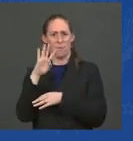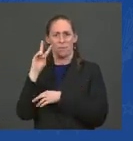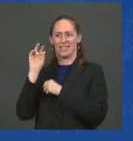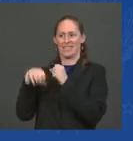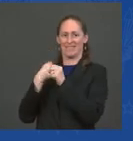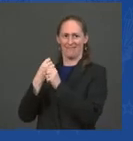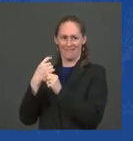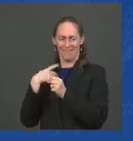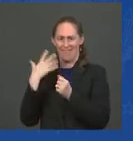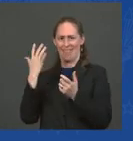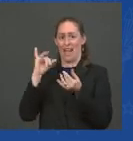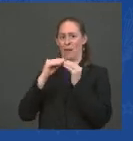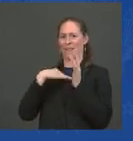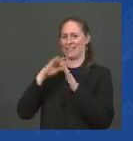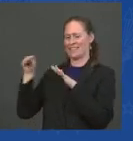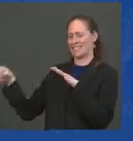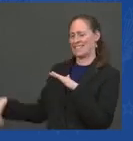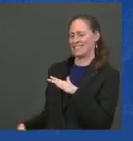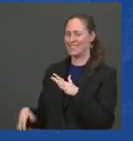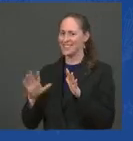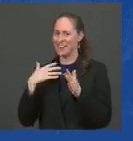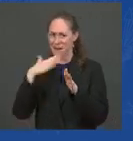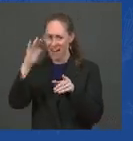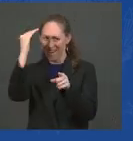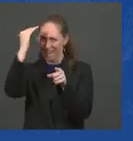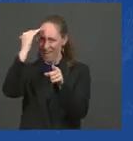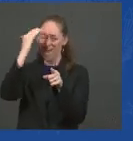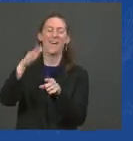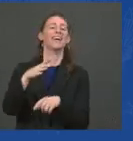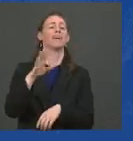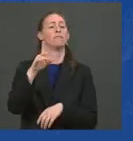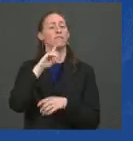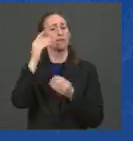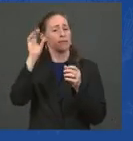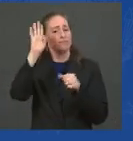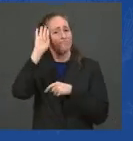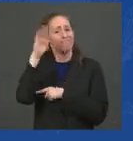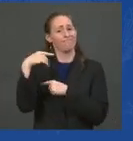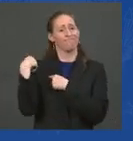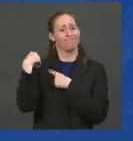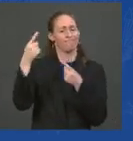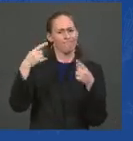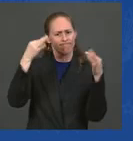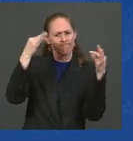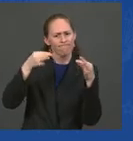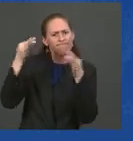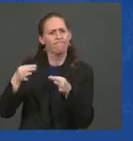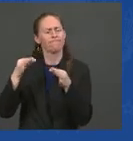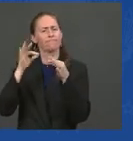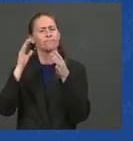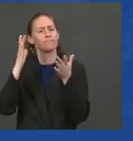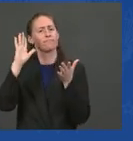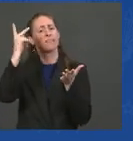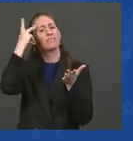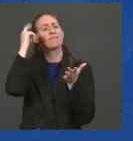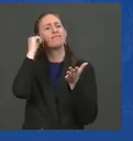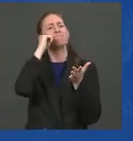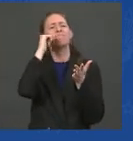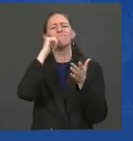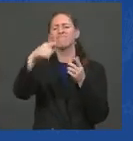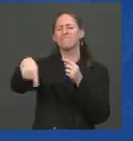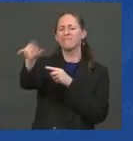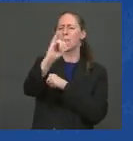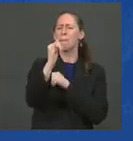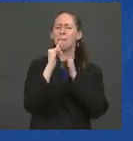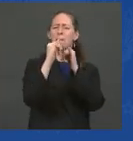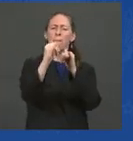number. But I made a lot of political decisions, as those of us in public life do all the time. I don't know if I ever made a better